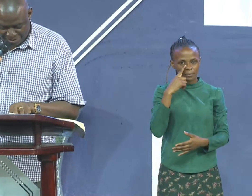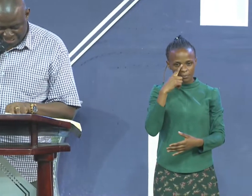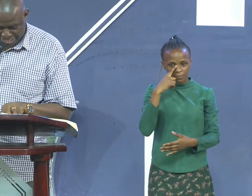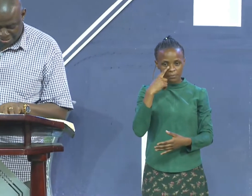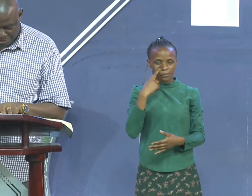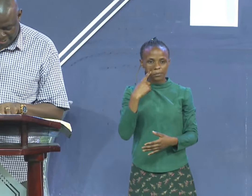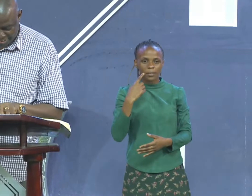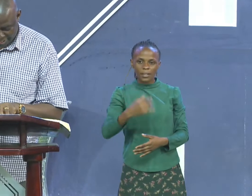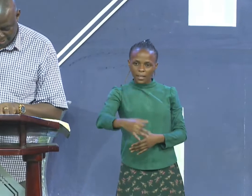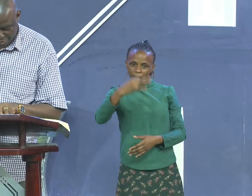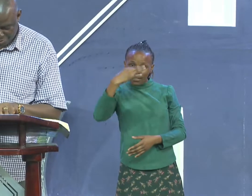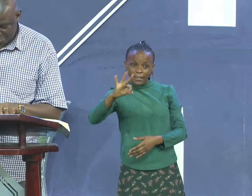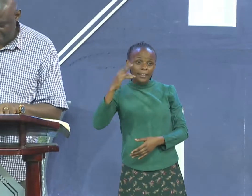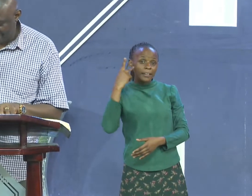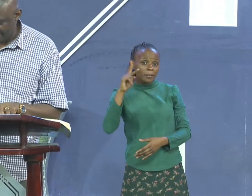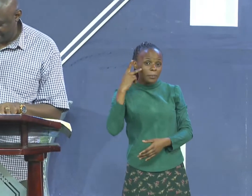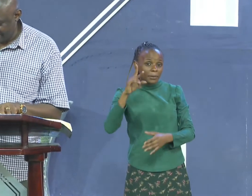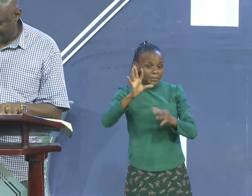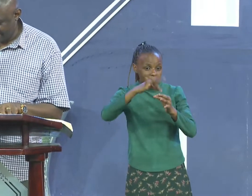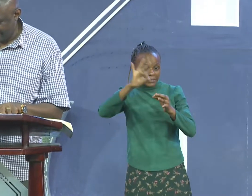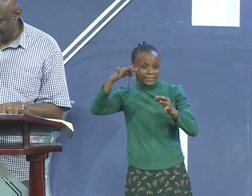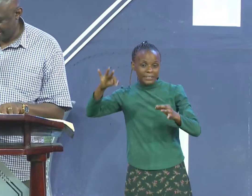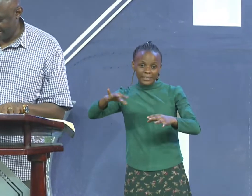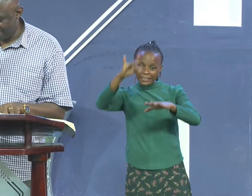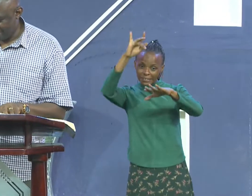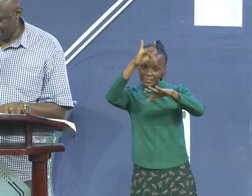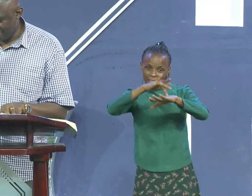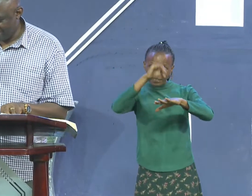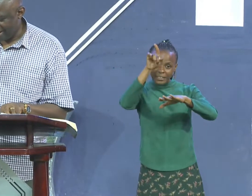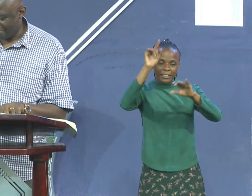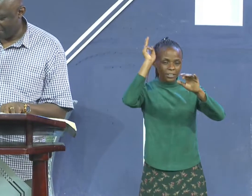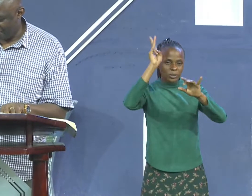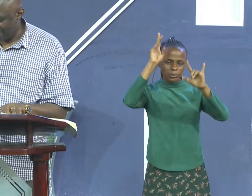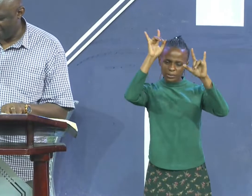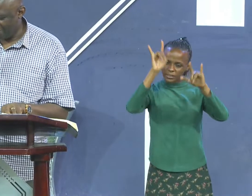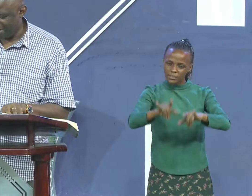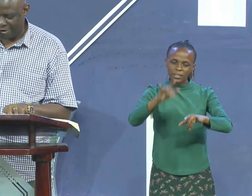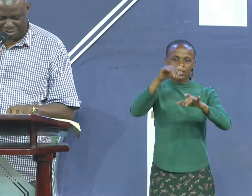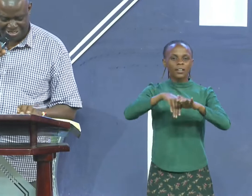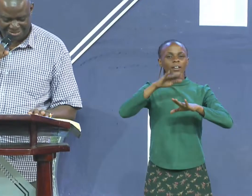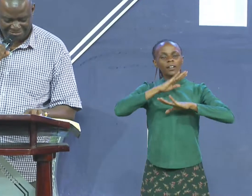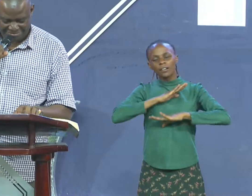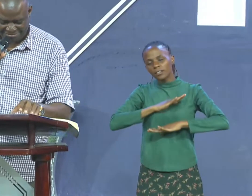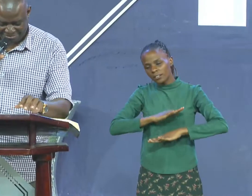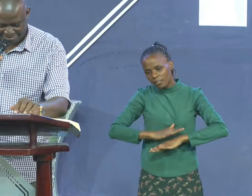If the Perizzite spirits gets you, you might still stay in the comfort zone and fear moving